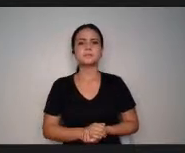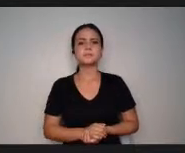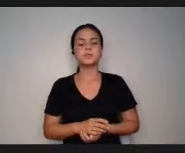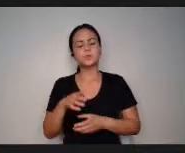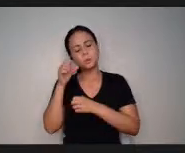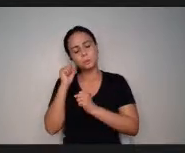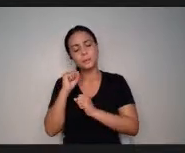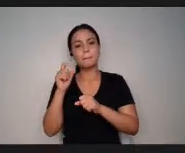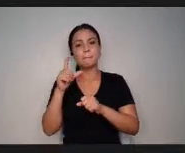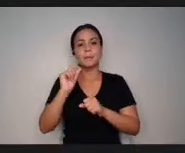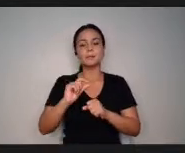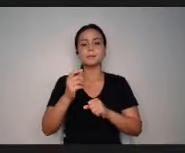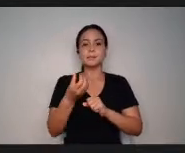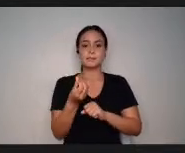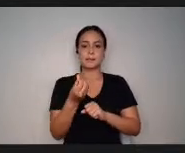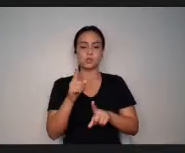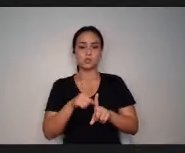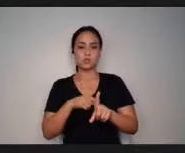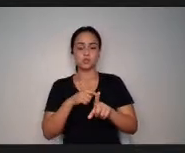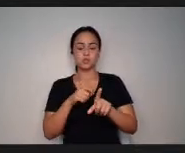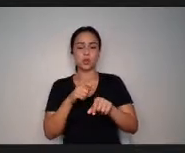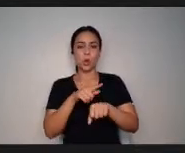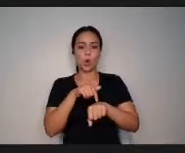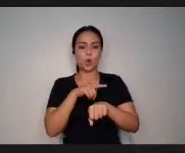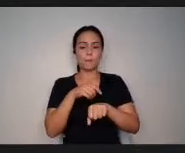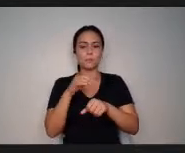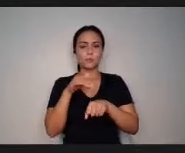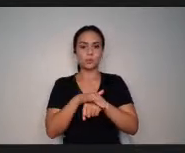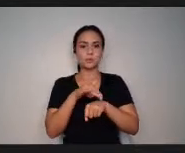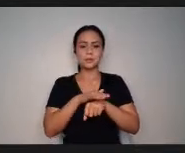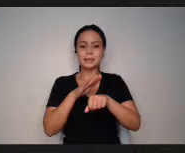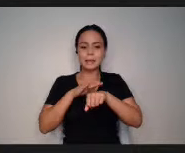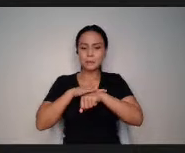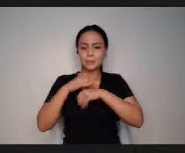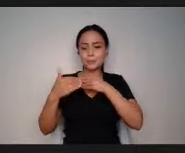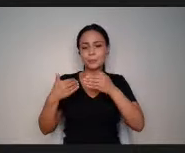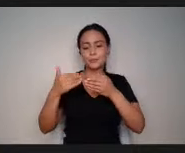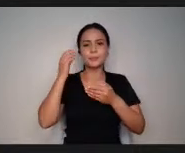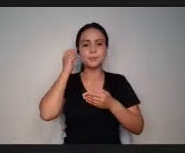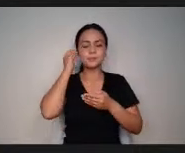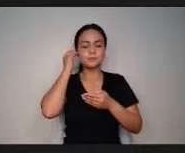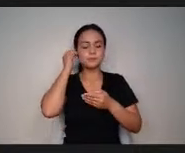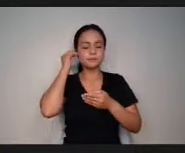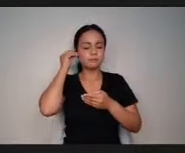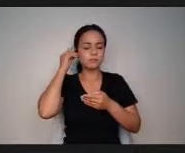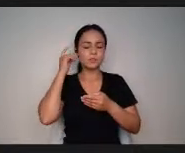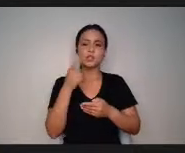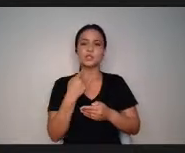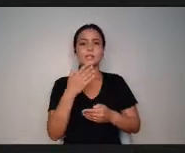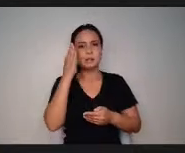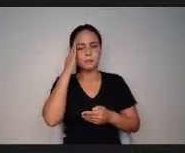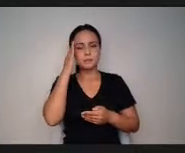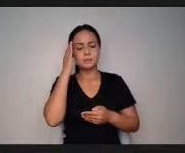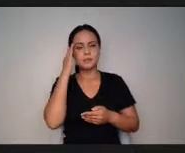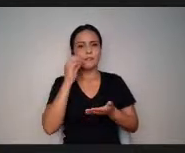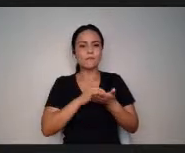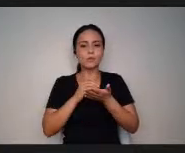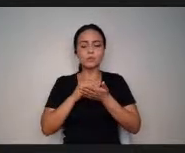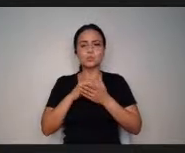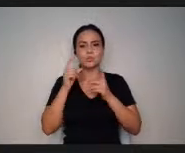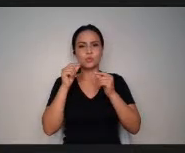this time period. And we know sleep is a major contributor, or lack of sleep, to cardiovascular diseases.